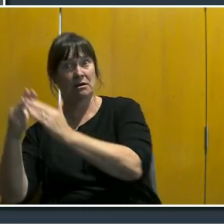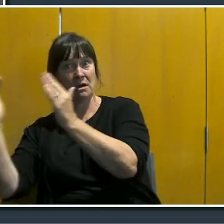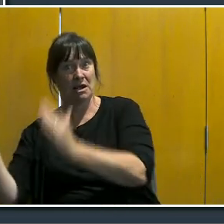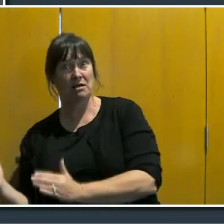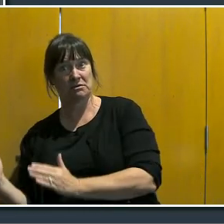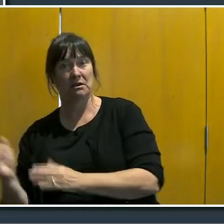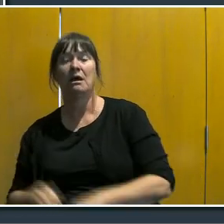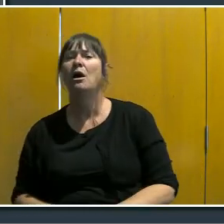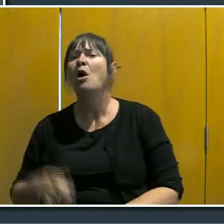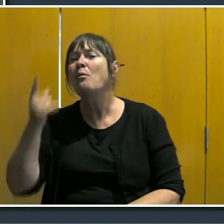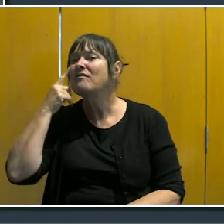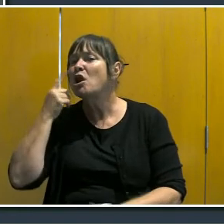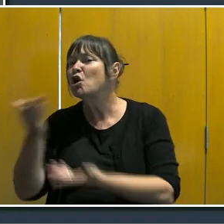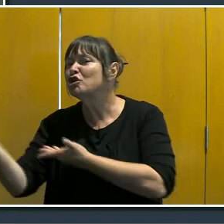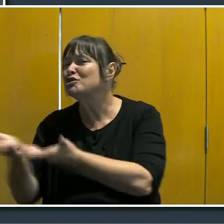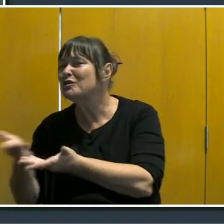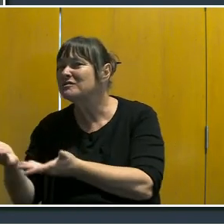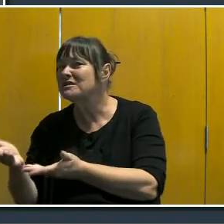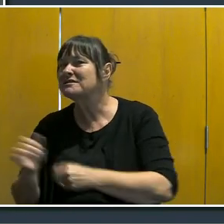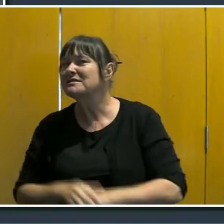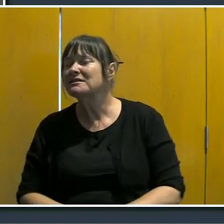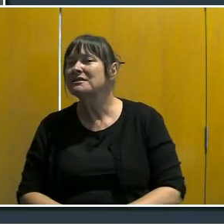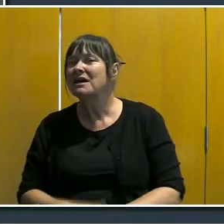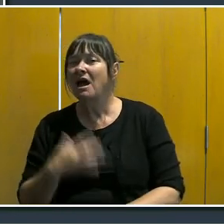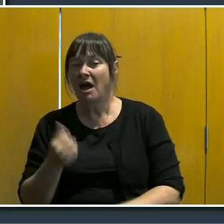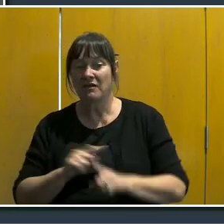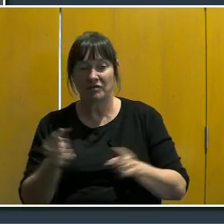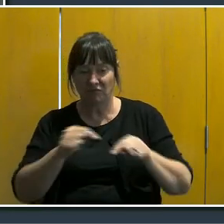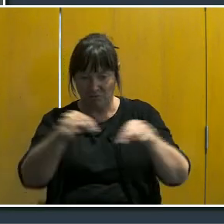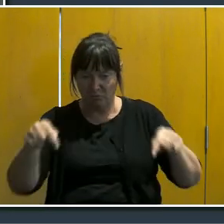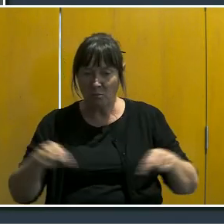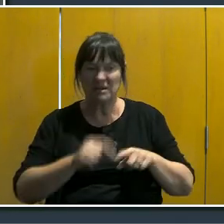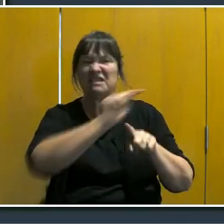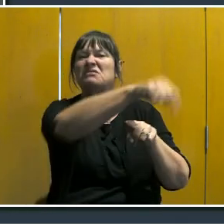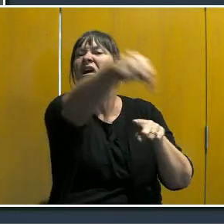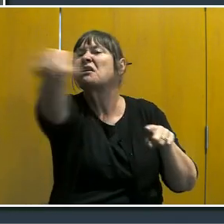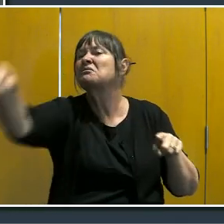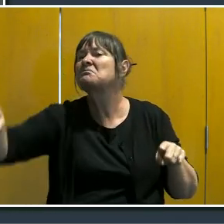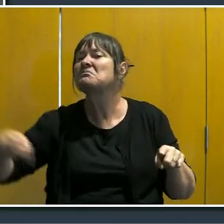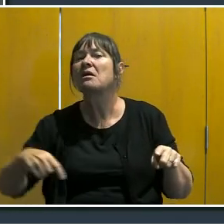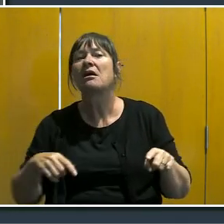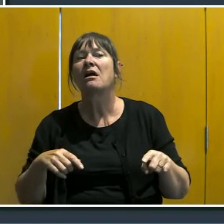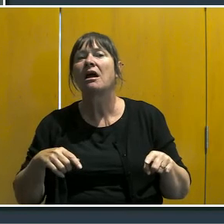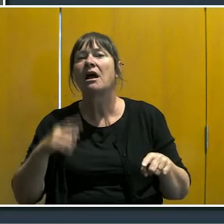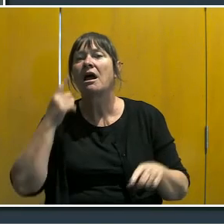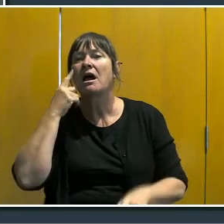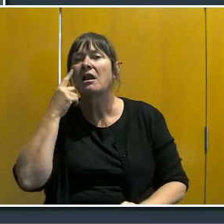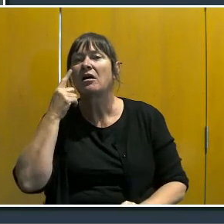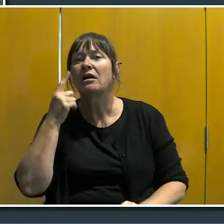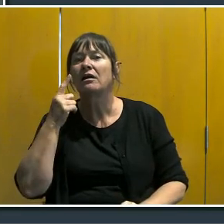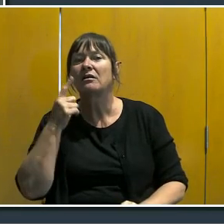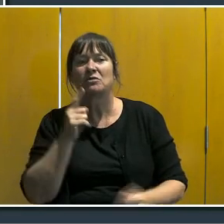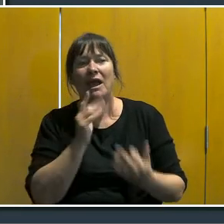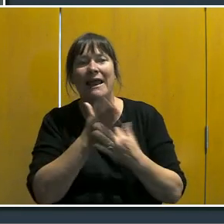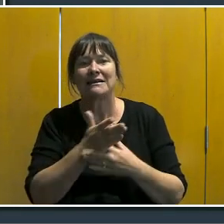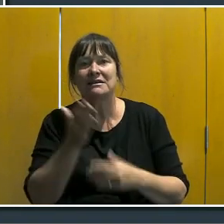look at it. You know, I have properties in Tutera, I have properties in Upper Hutt that are on 40% differentials. Okay, and if I look at those properties, we can't access a library,